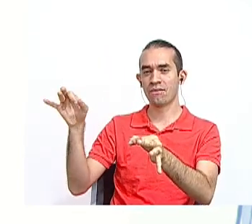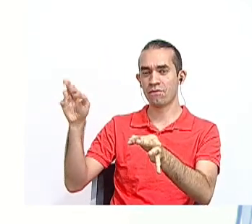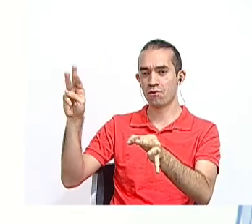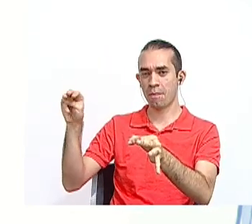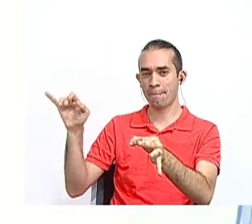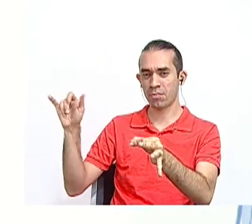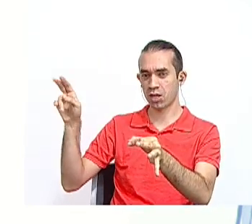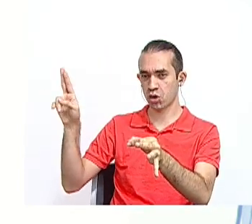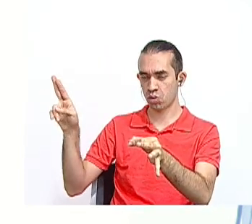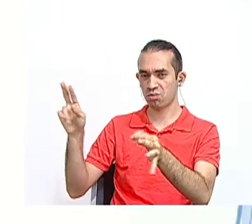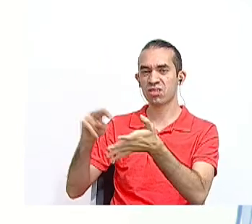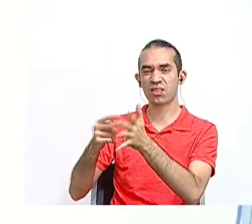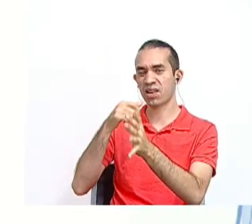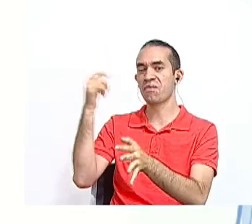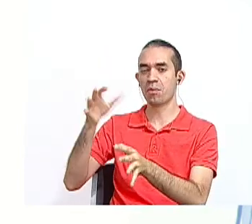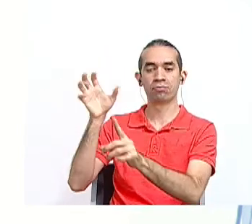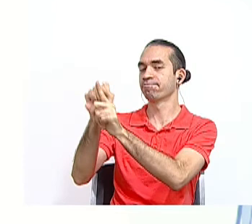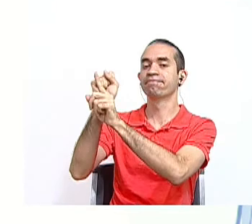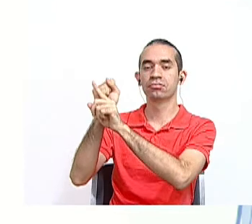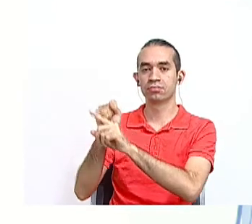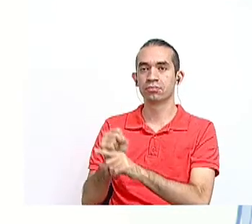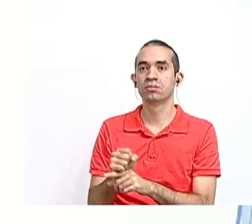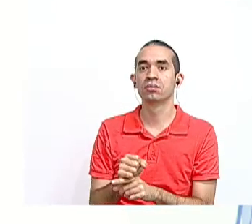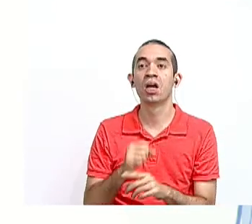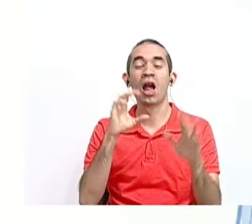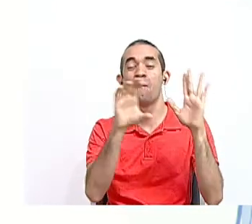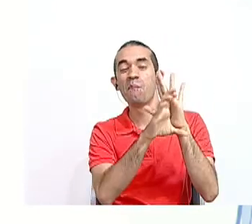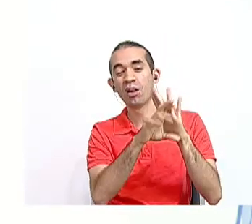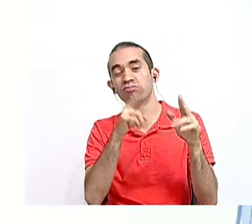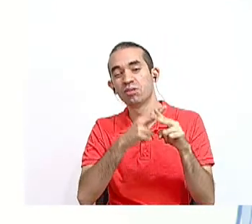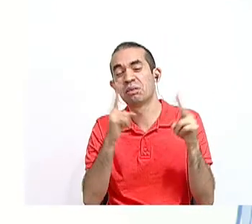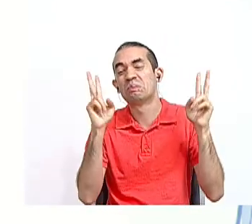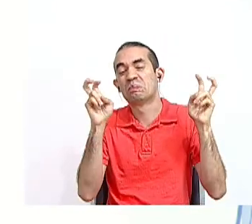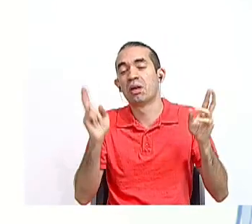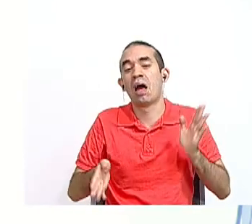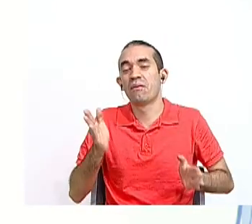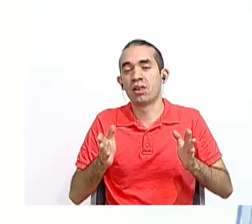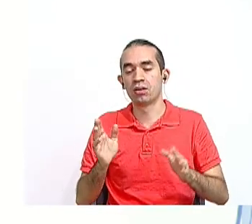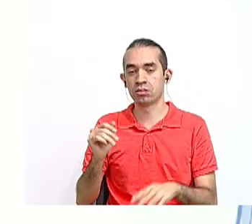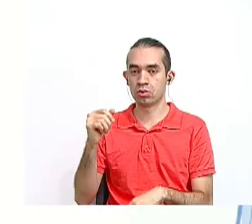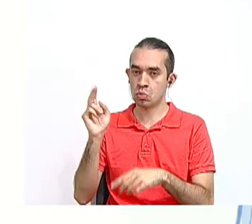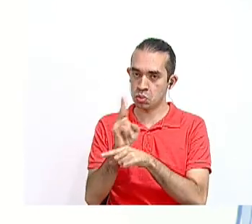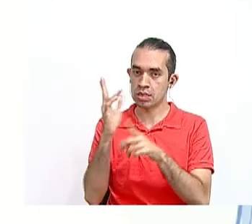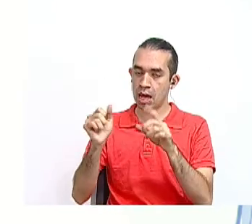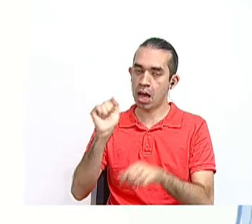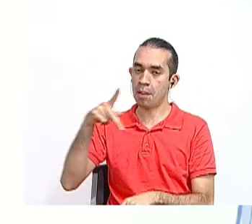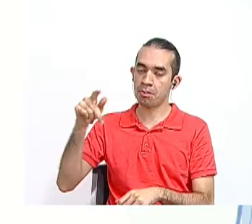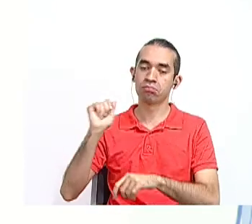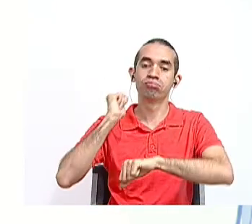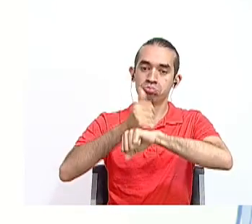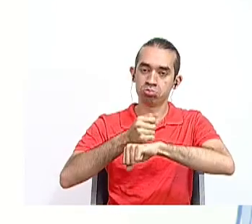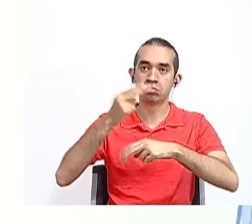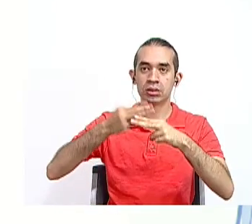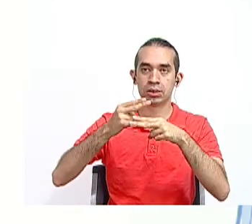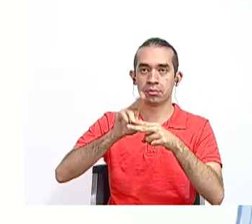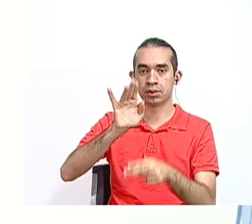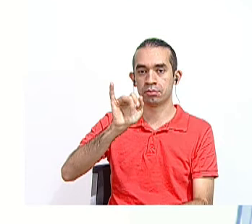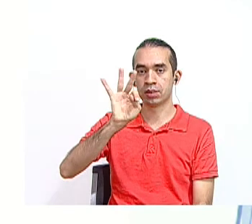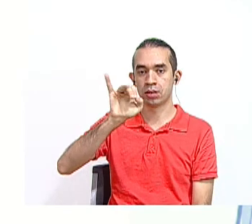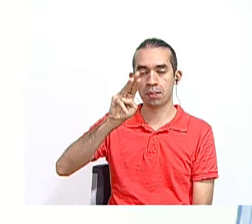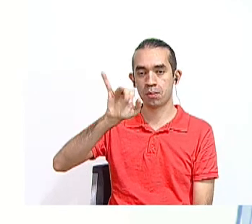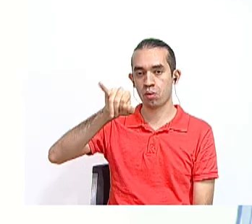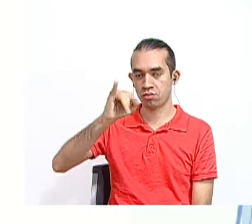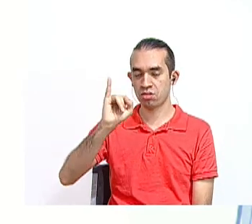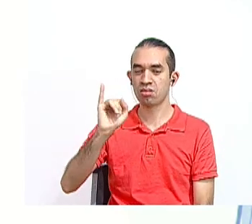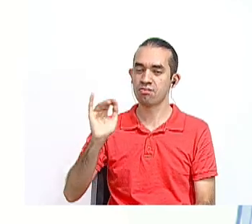avatar. I created it with an app called Bitmoji. That is an app that I use to create my avatar. You